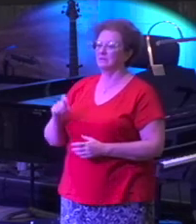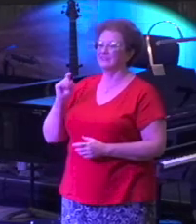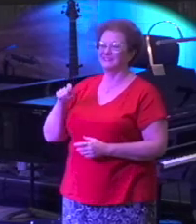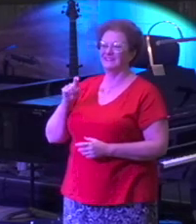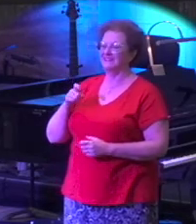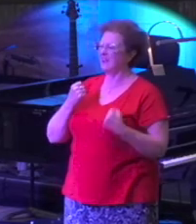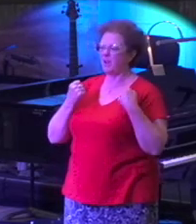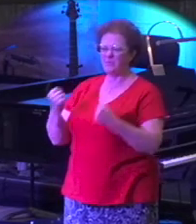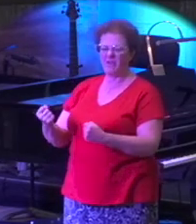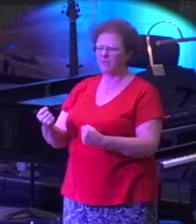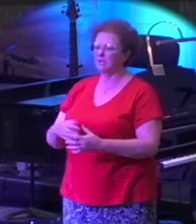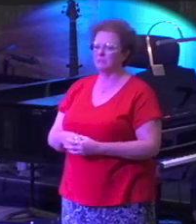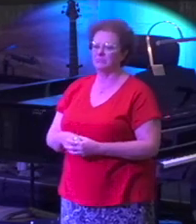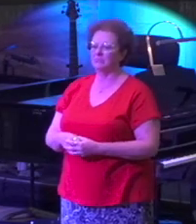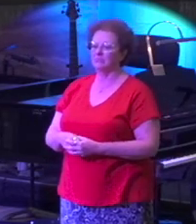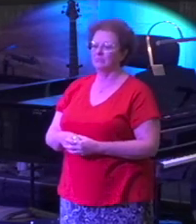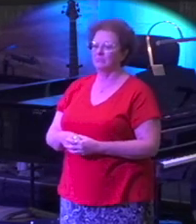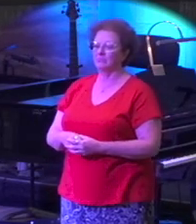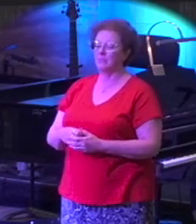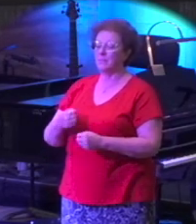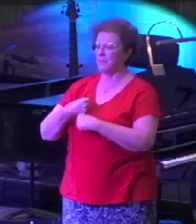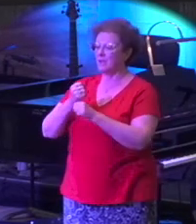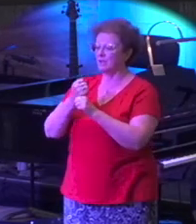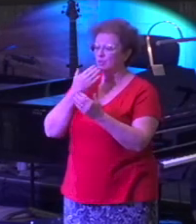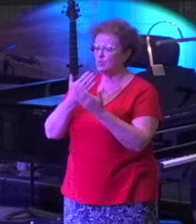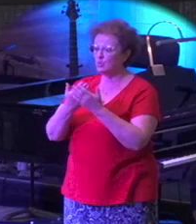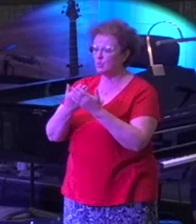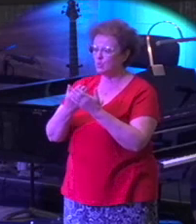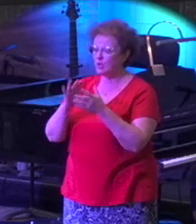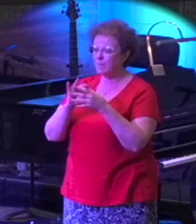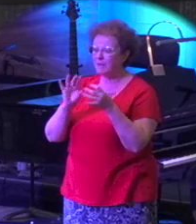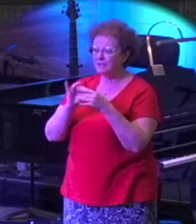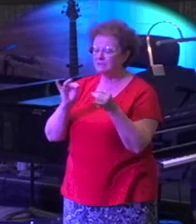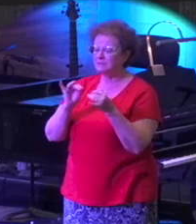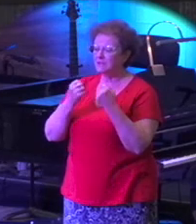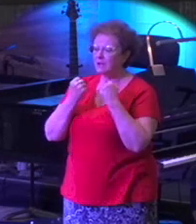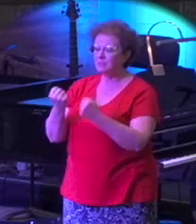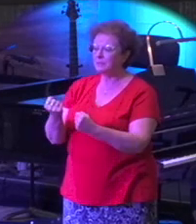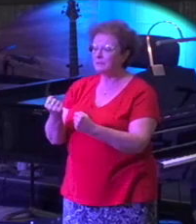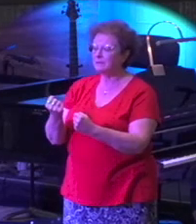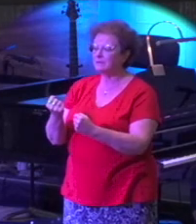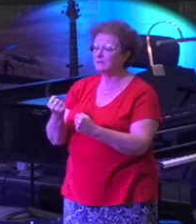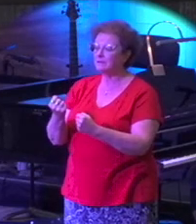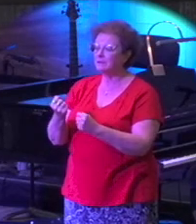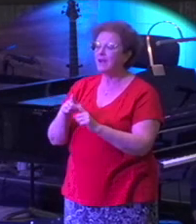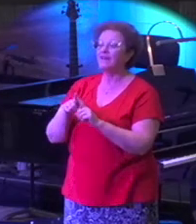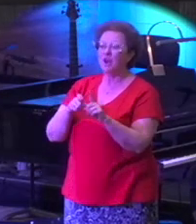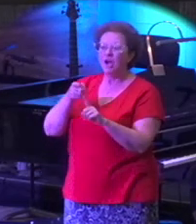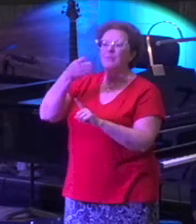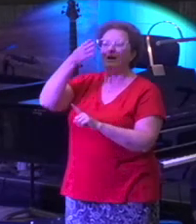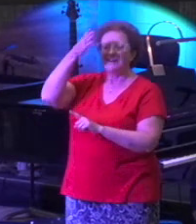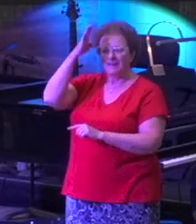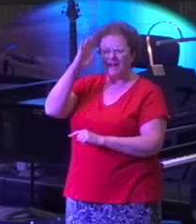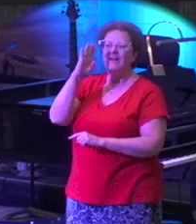have power. Because what makes the message good and effective and powerful is that it is God who is the